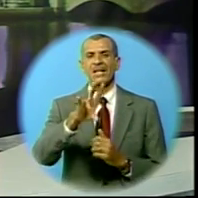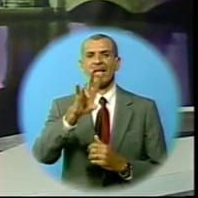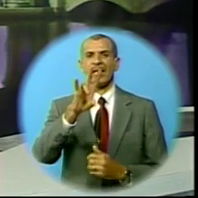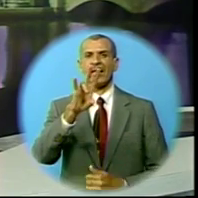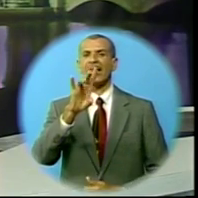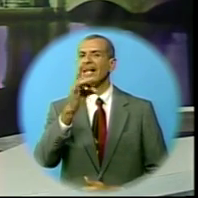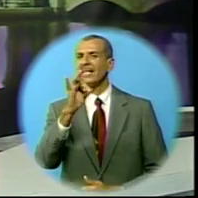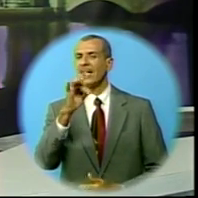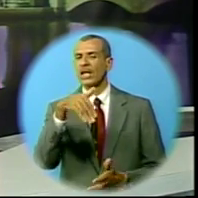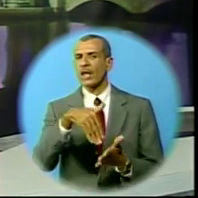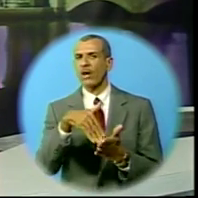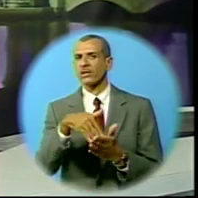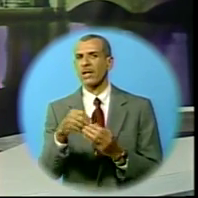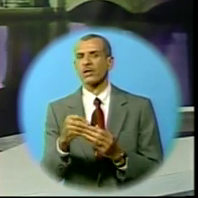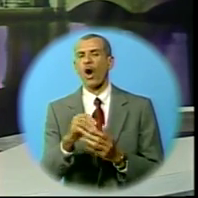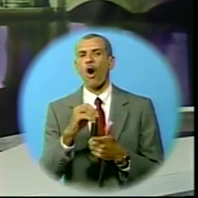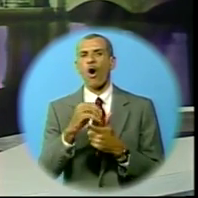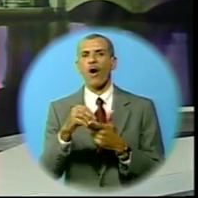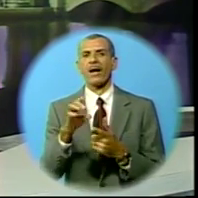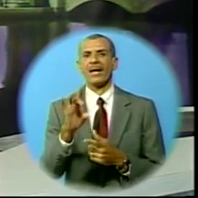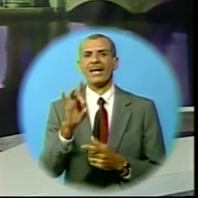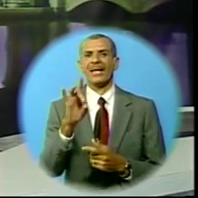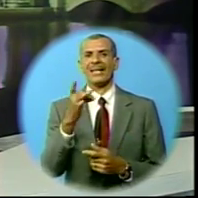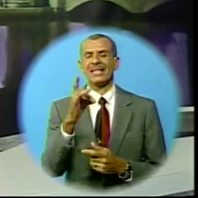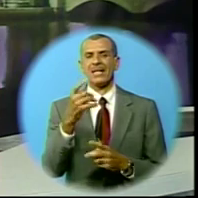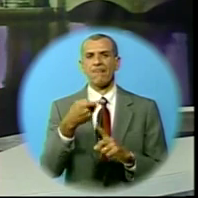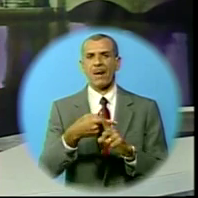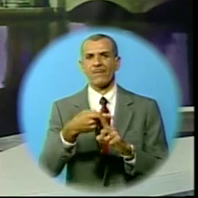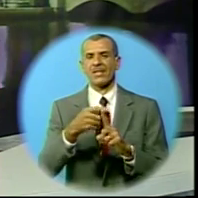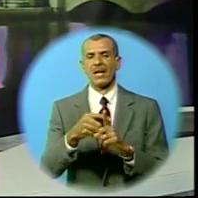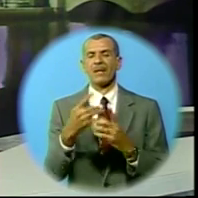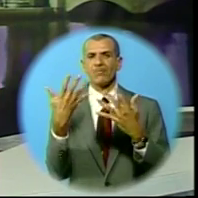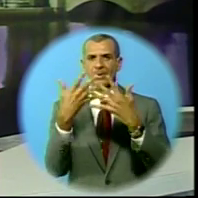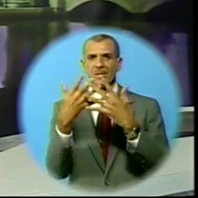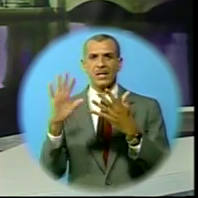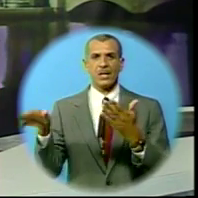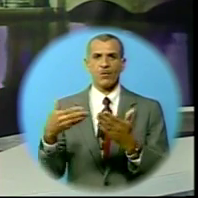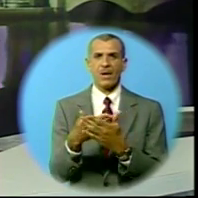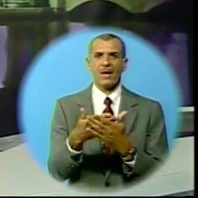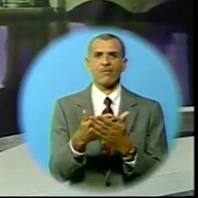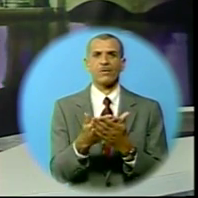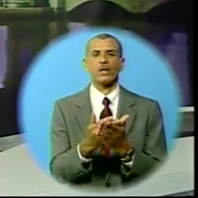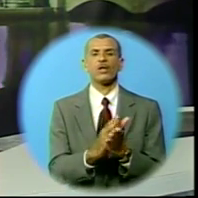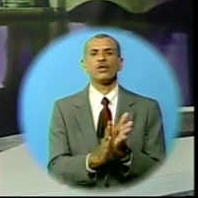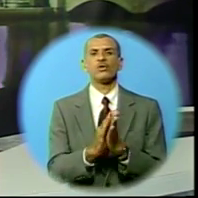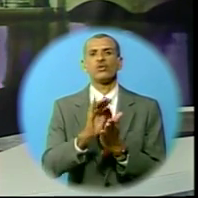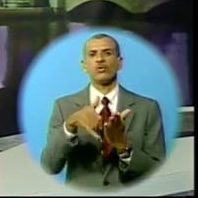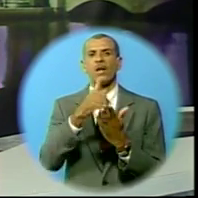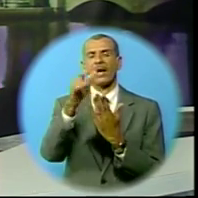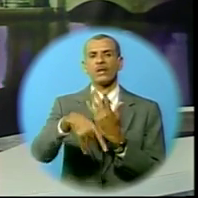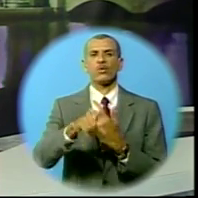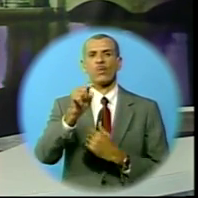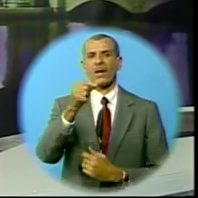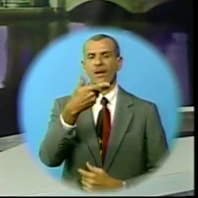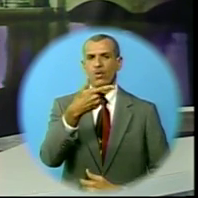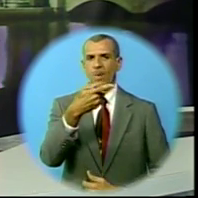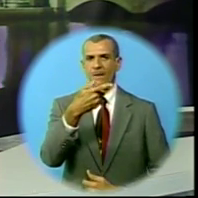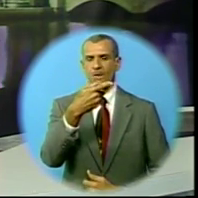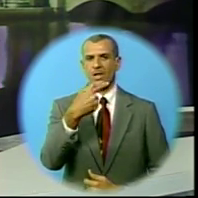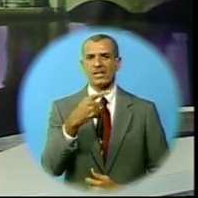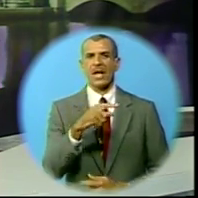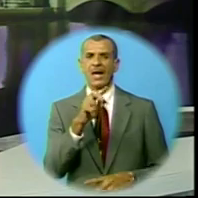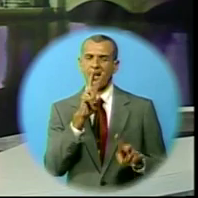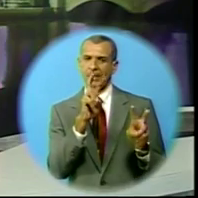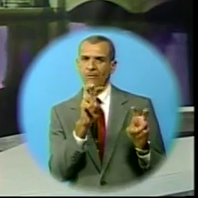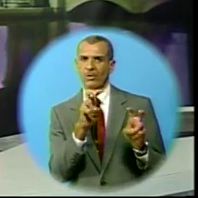for importation or 18 months in prison. Barnes also arrived by air from Jamaica on July 21st and was also interviewed by police